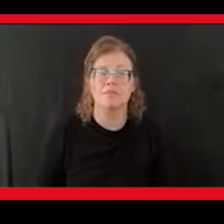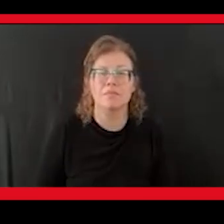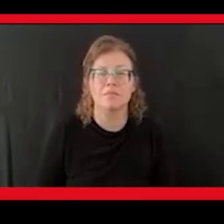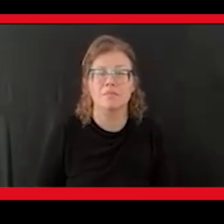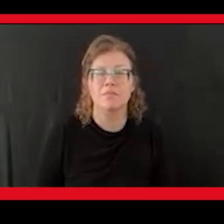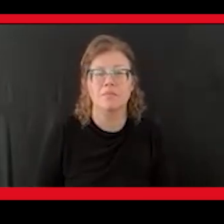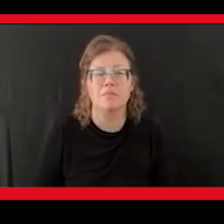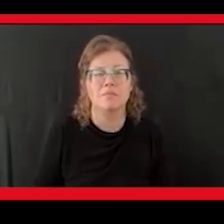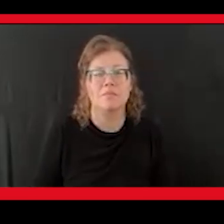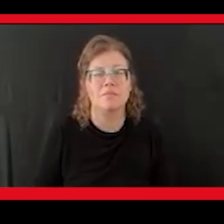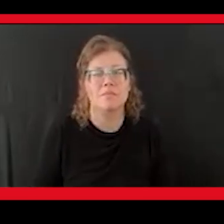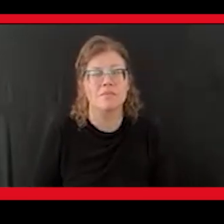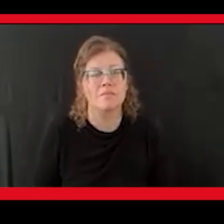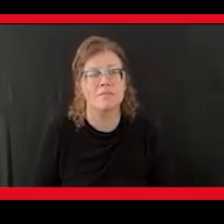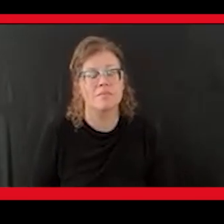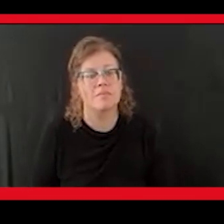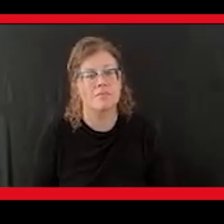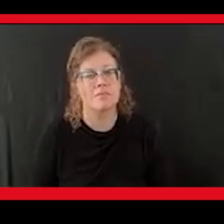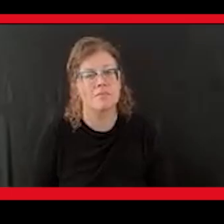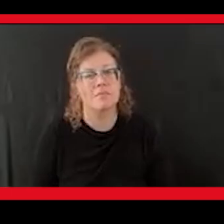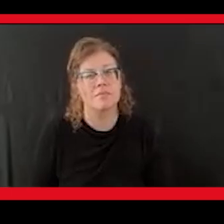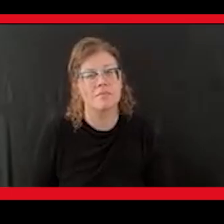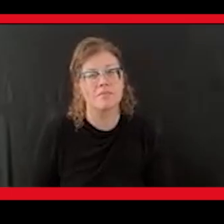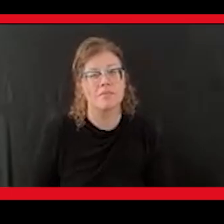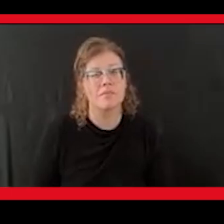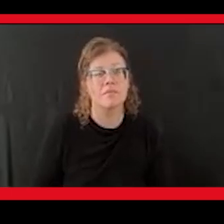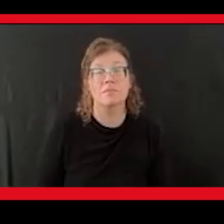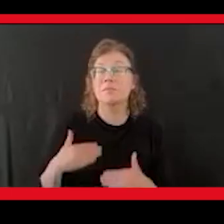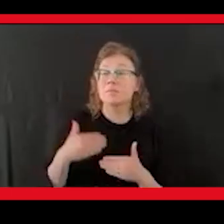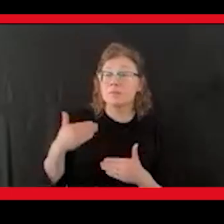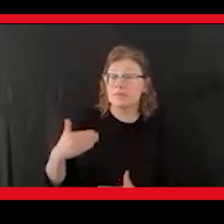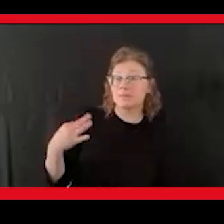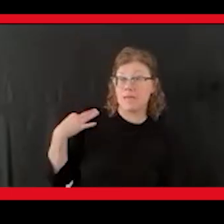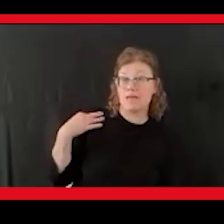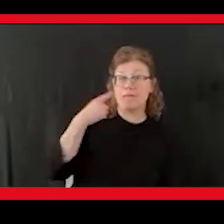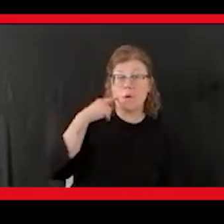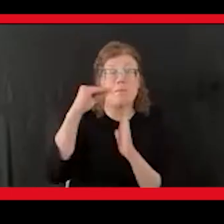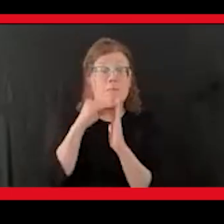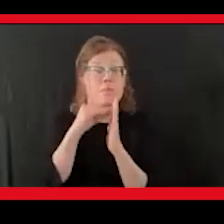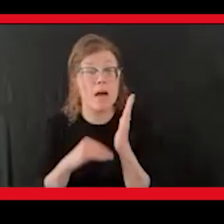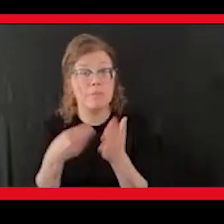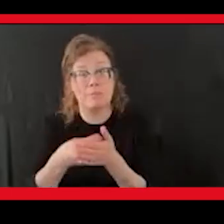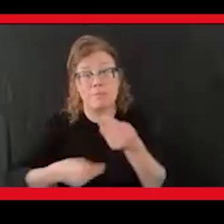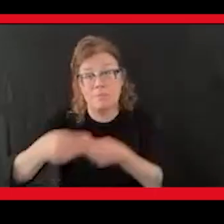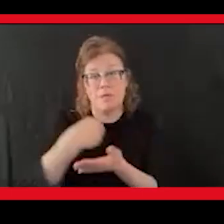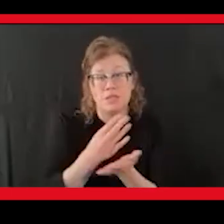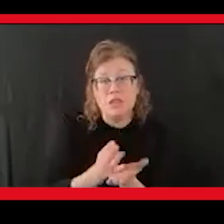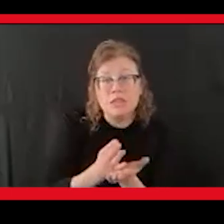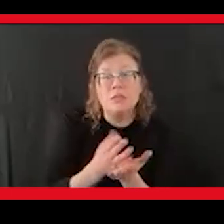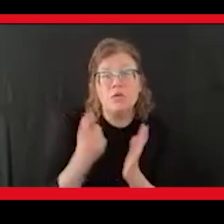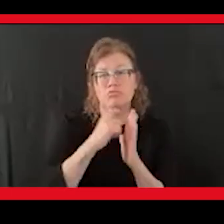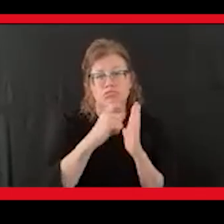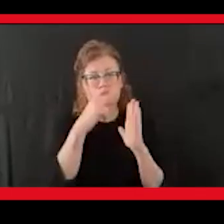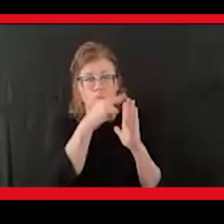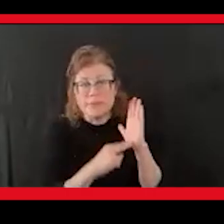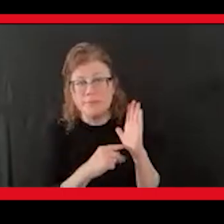In the application, you will be filling out the budget form. In the budget, you should include all